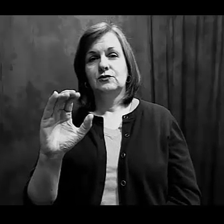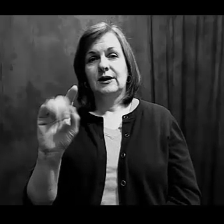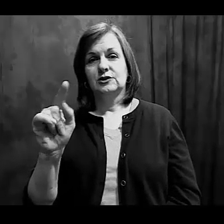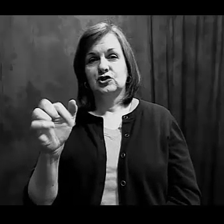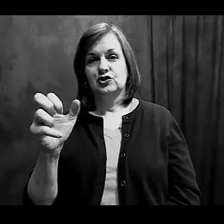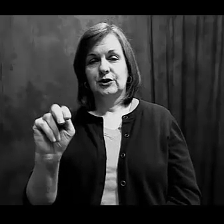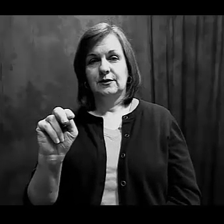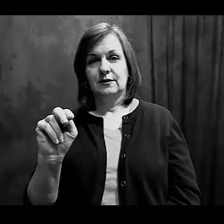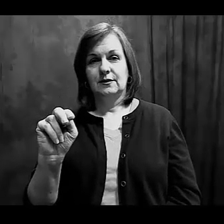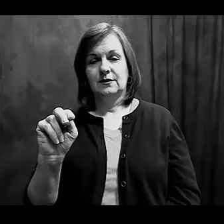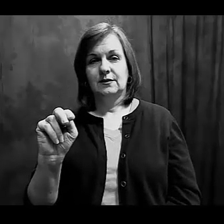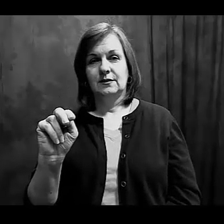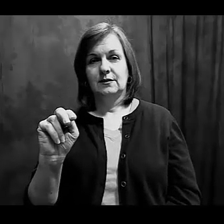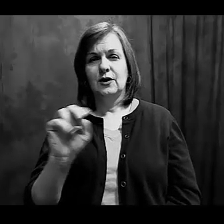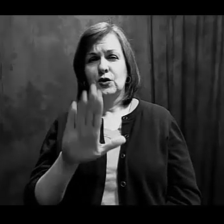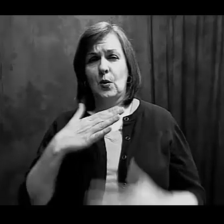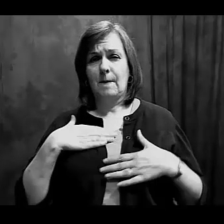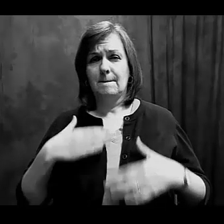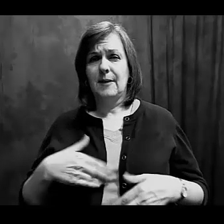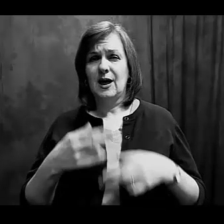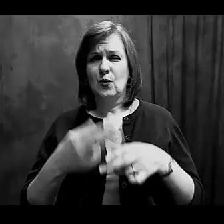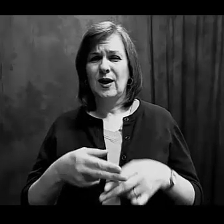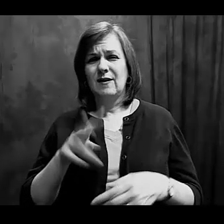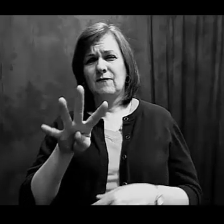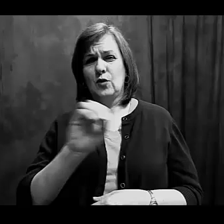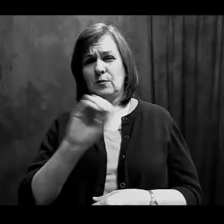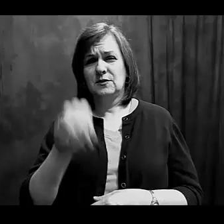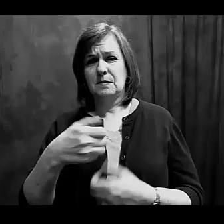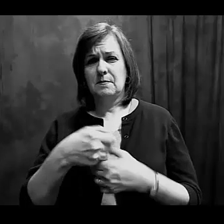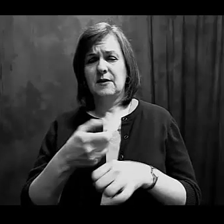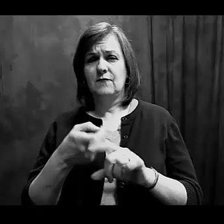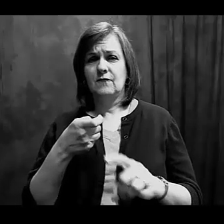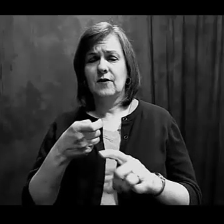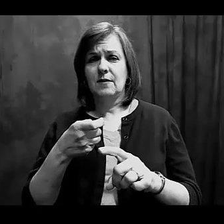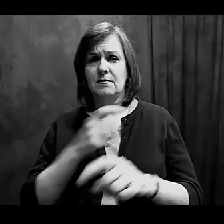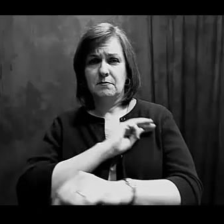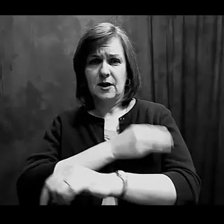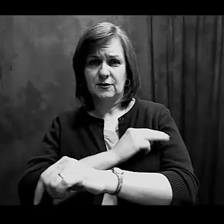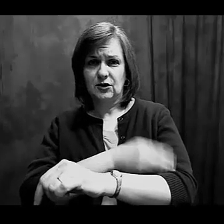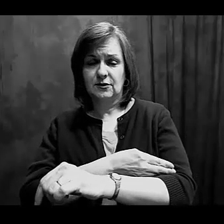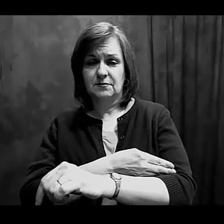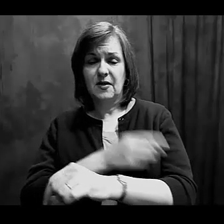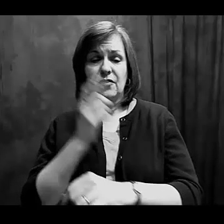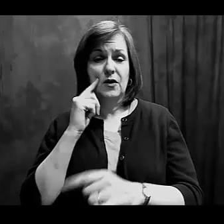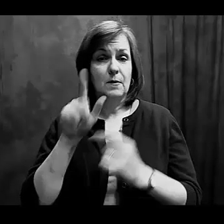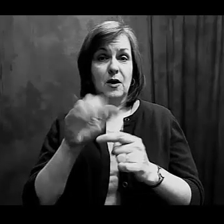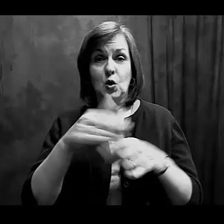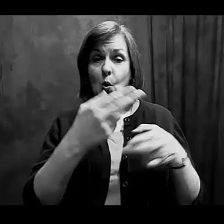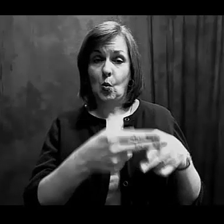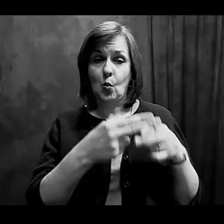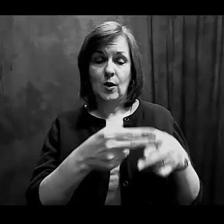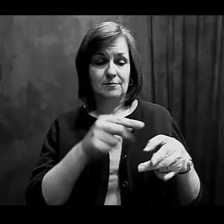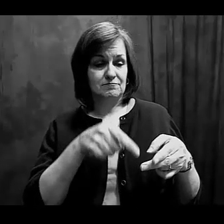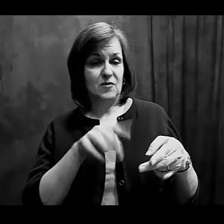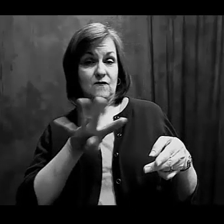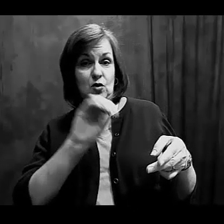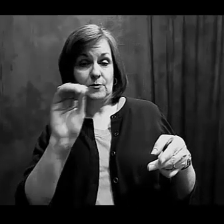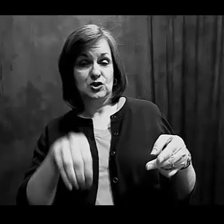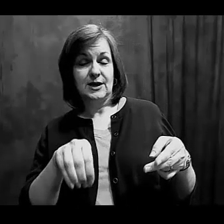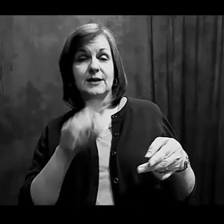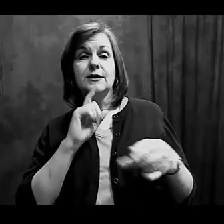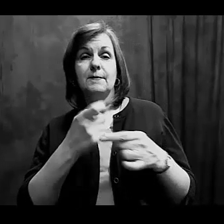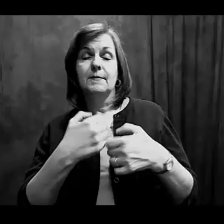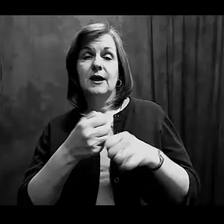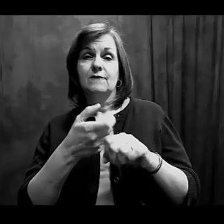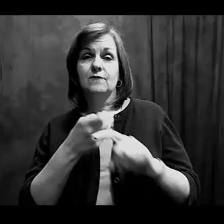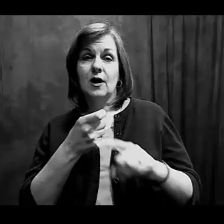Skeletal muscles are about 40% of your body weight. So if you think about how much you weigh, about 40% of that is part of your